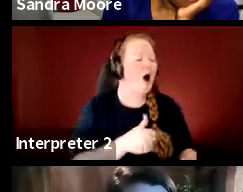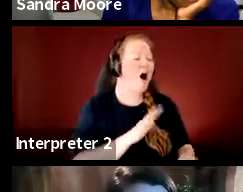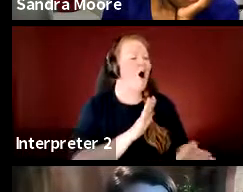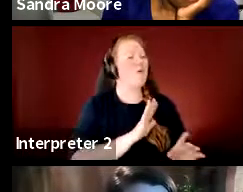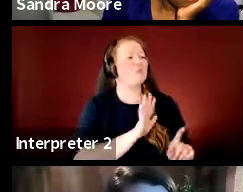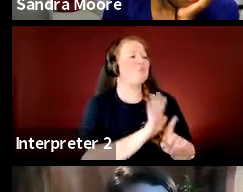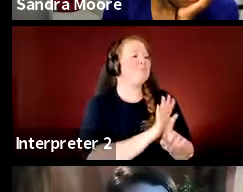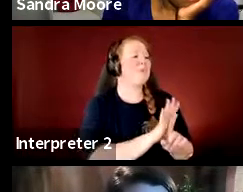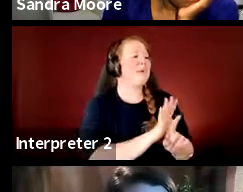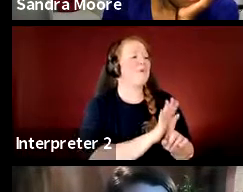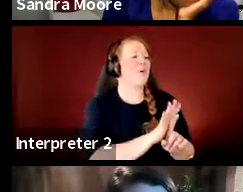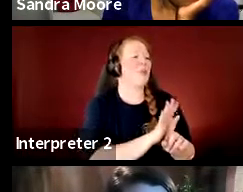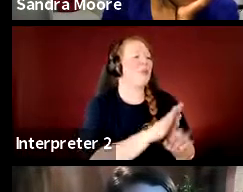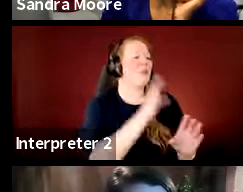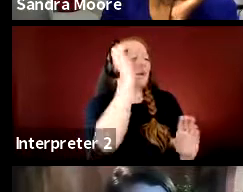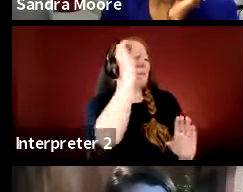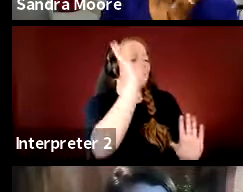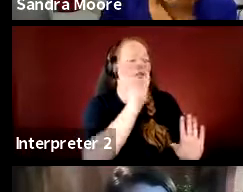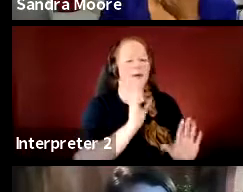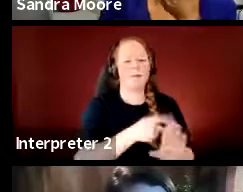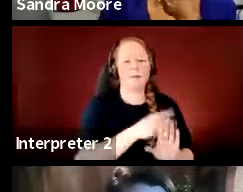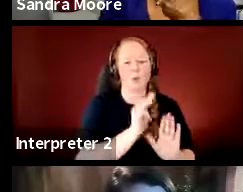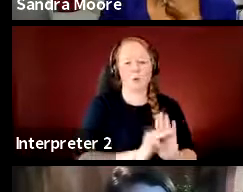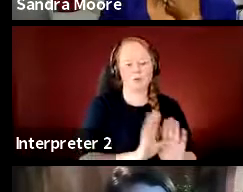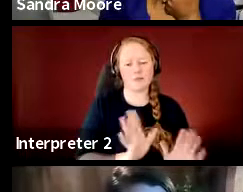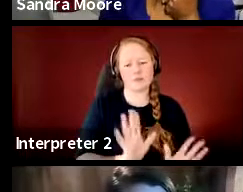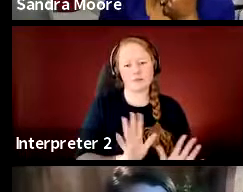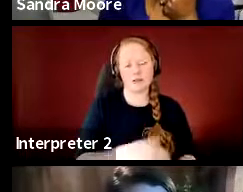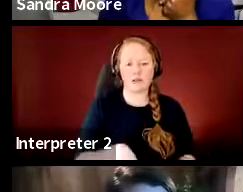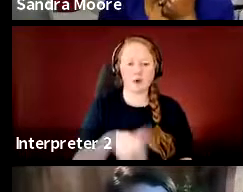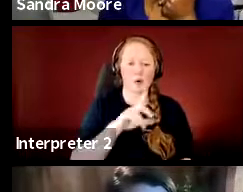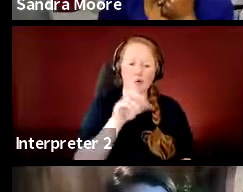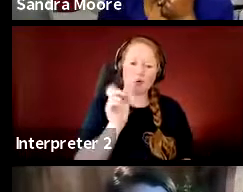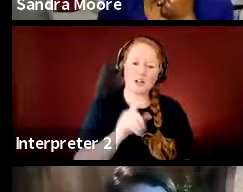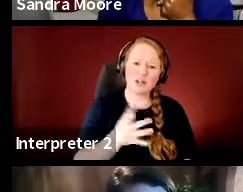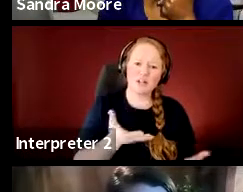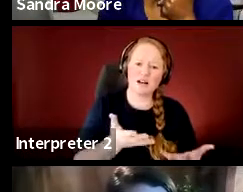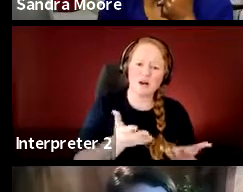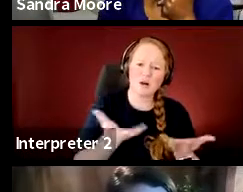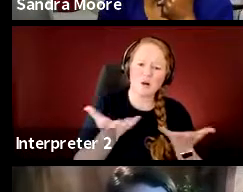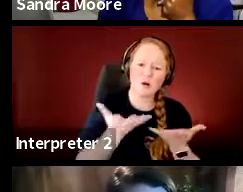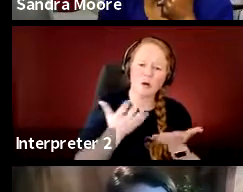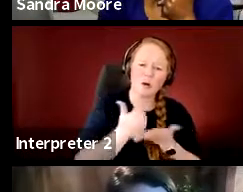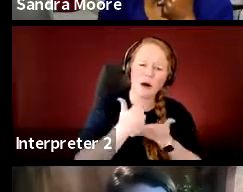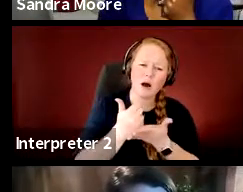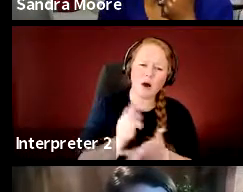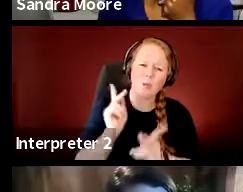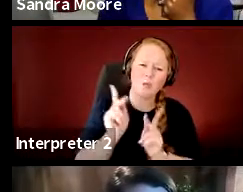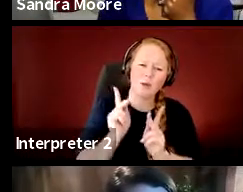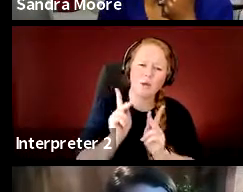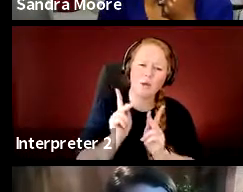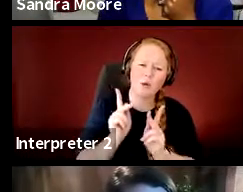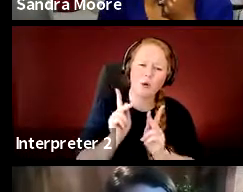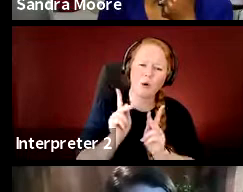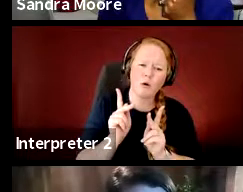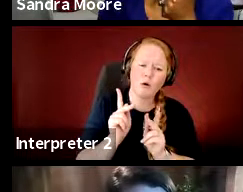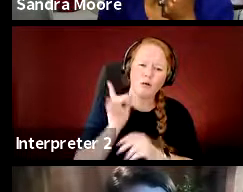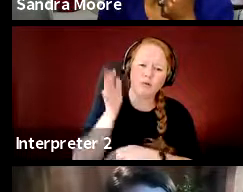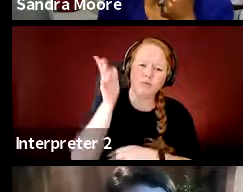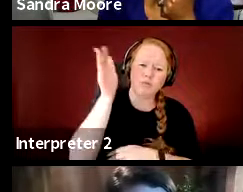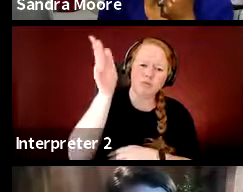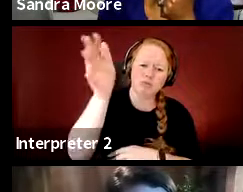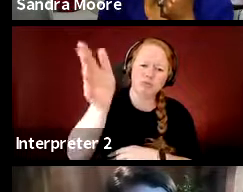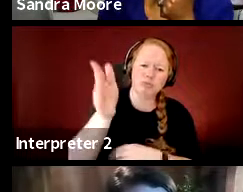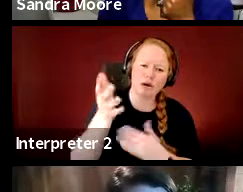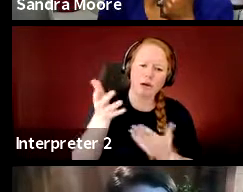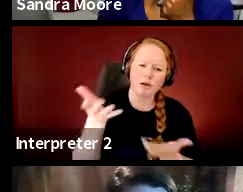programs. Question being, what will help people the most over the long term? I